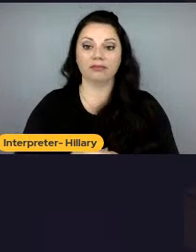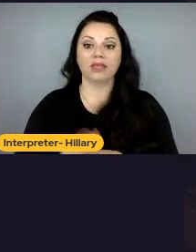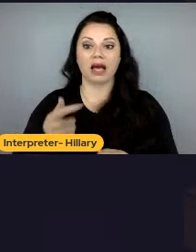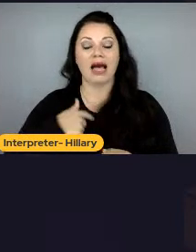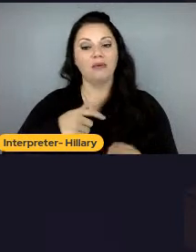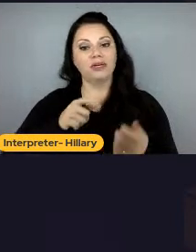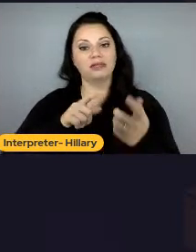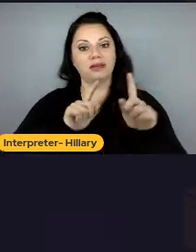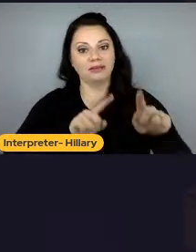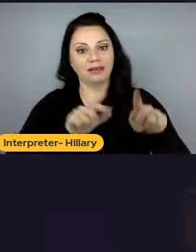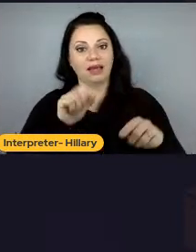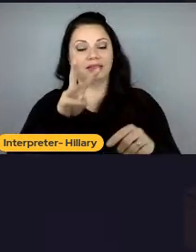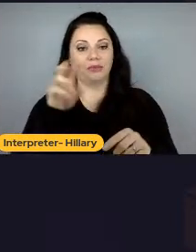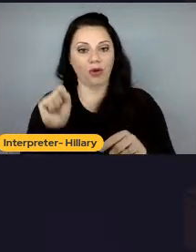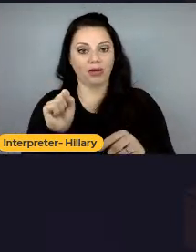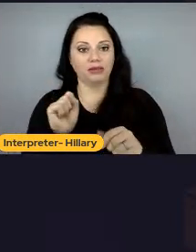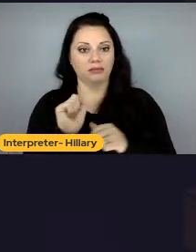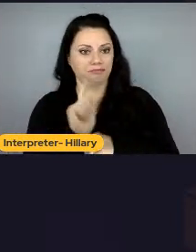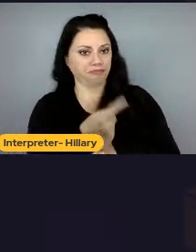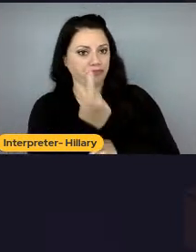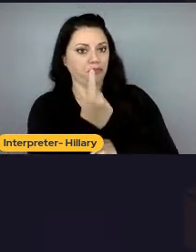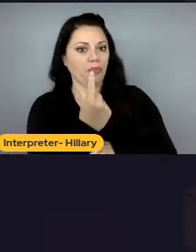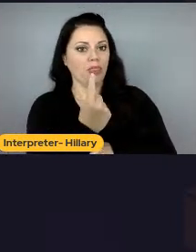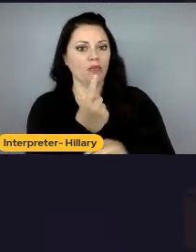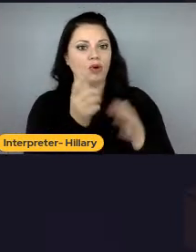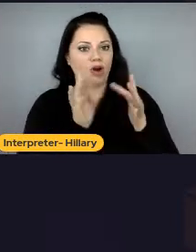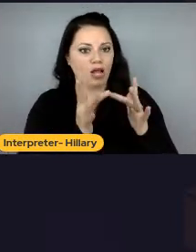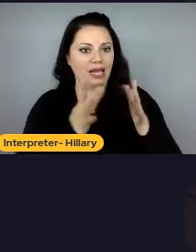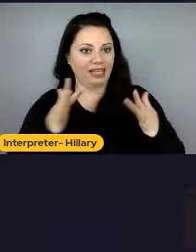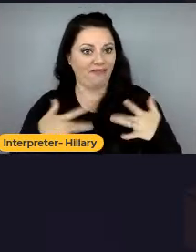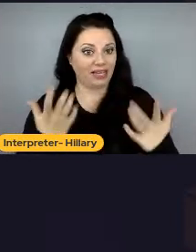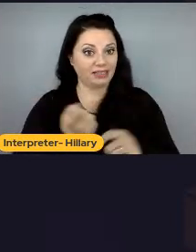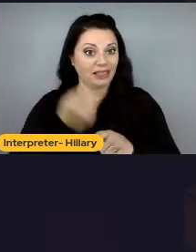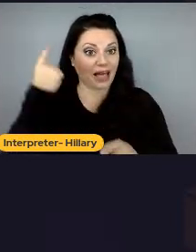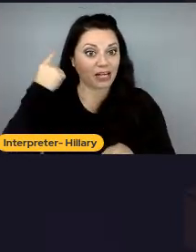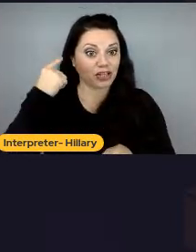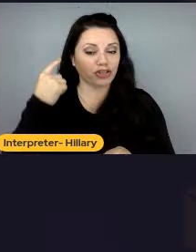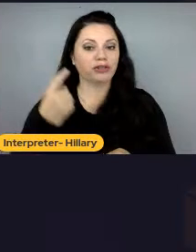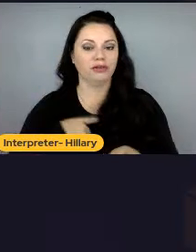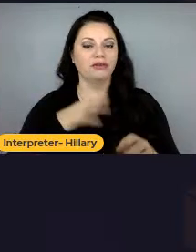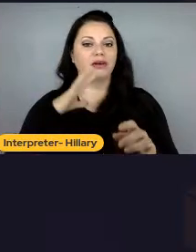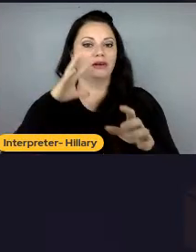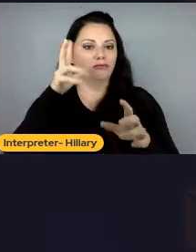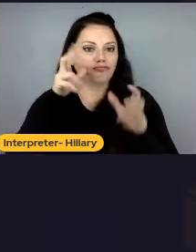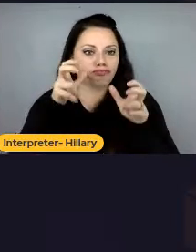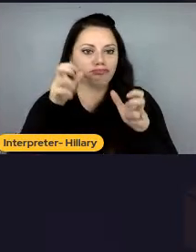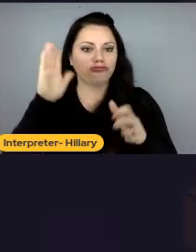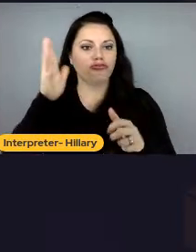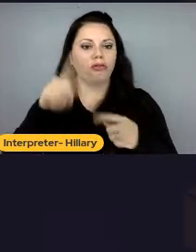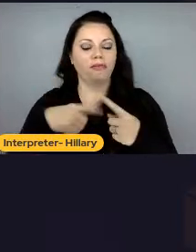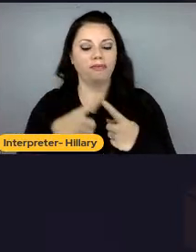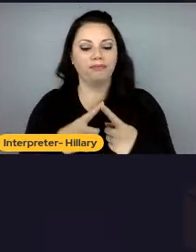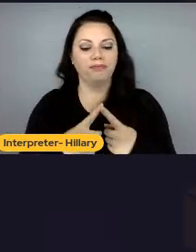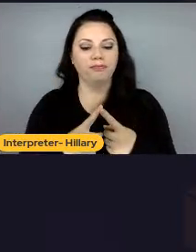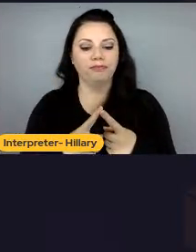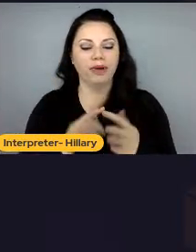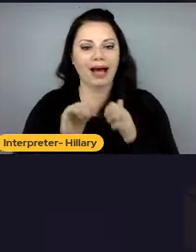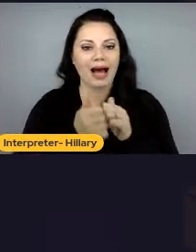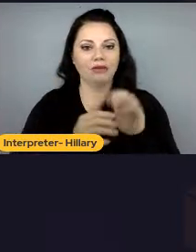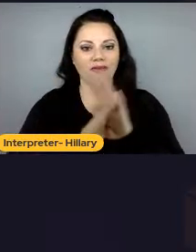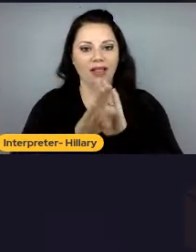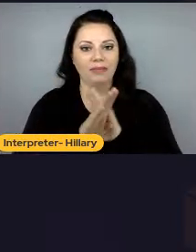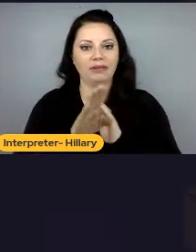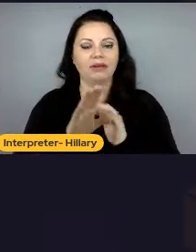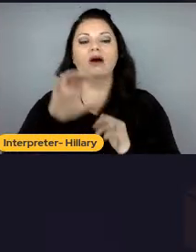attending one of the AWS online events last year, I attended a talk about the Cloud Development